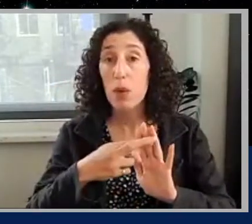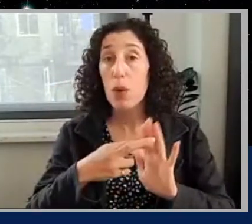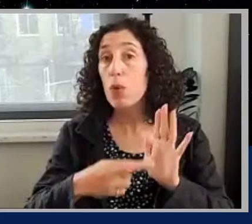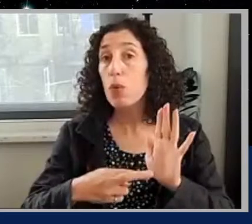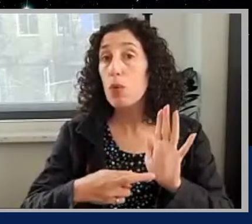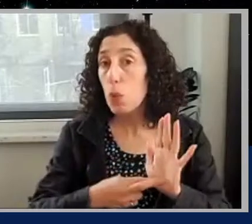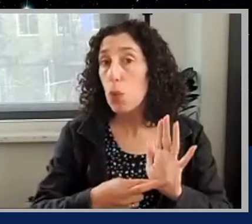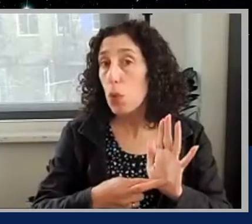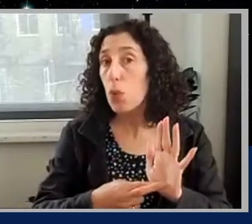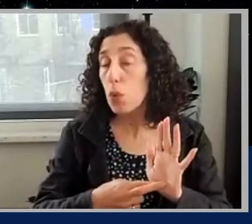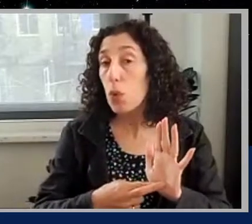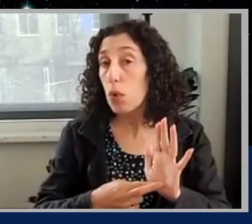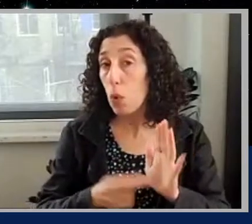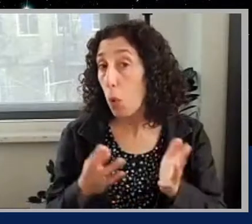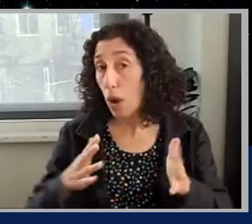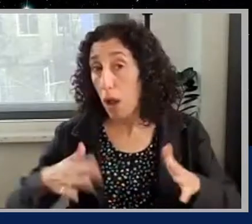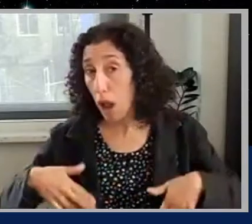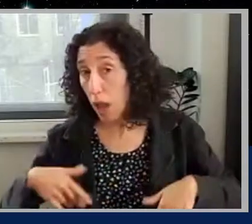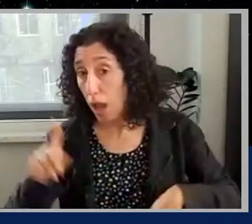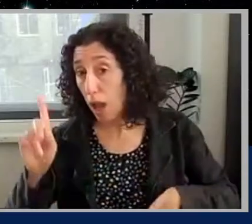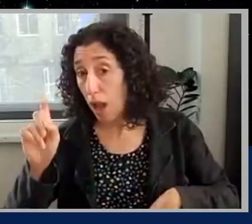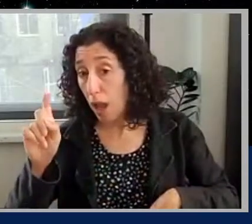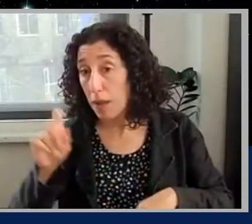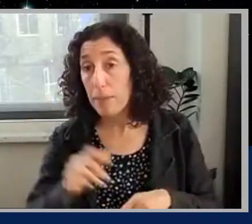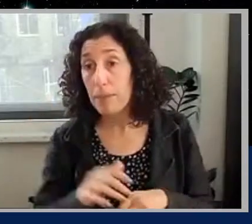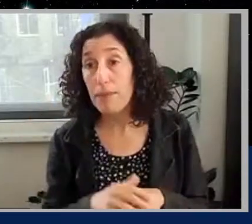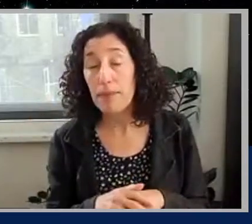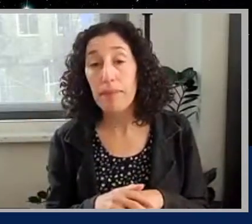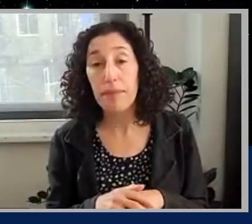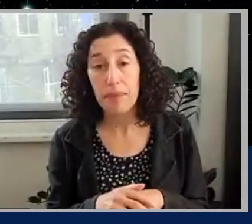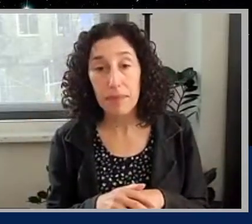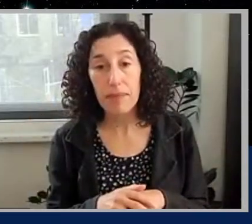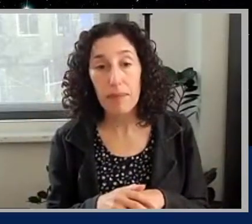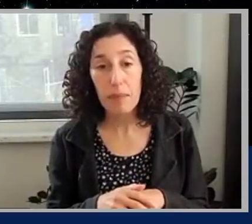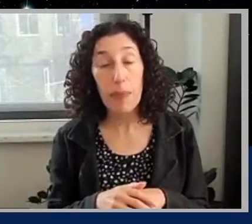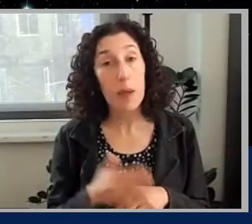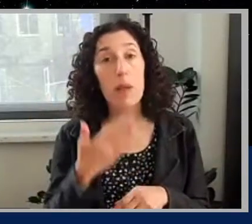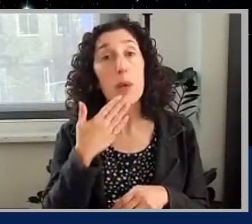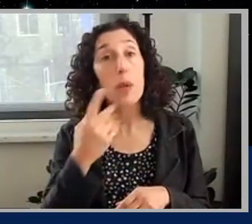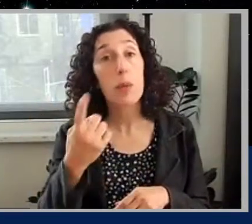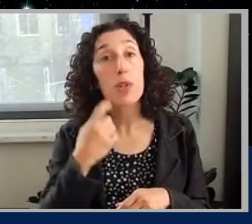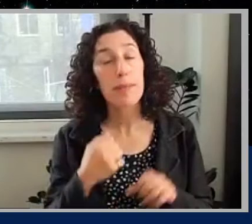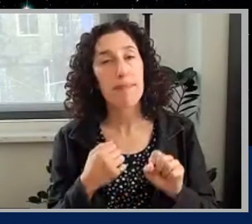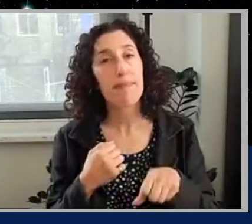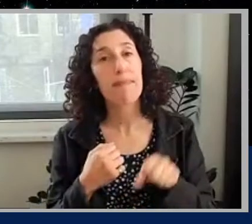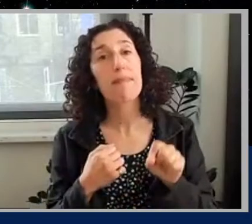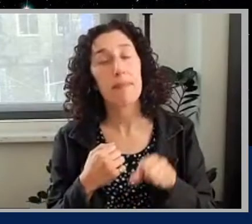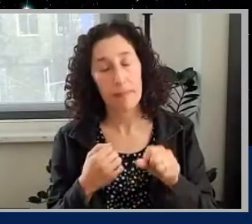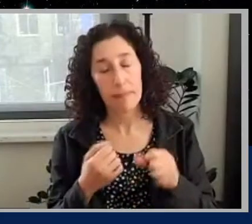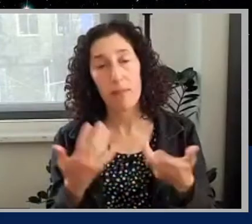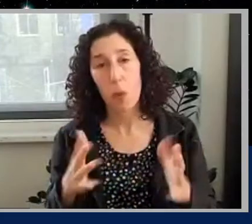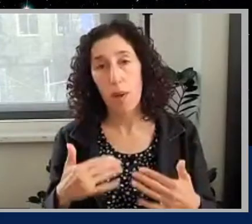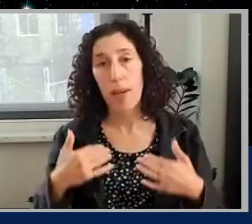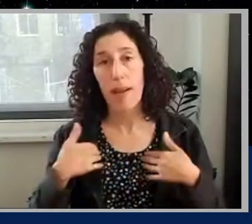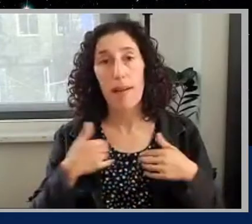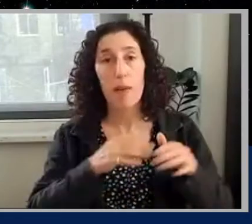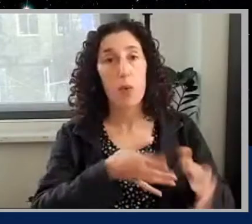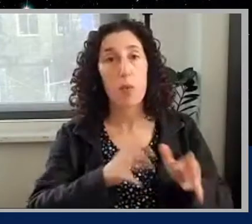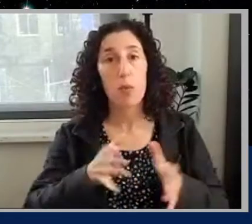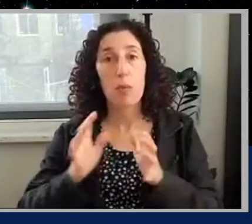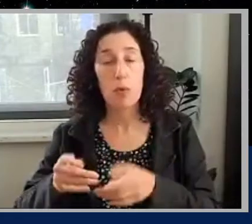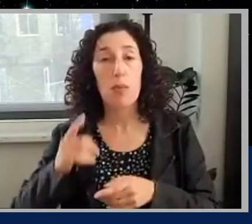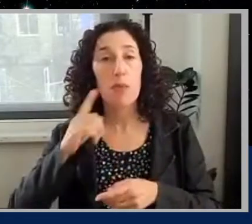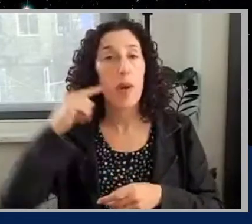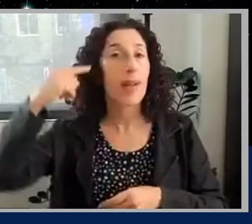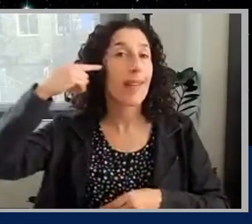Kimberly. Sure. Yeah. So there are groups that have been working on sonification and standardization